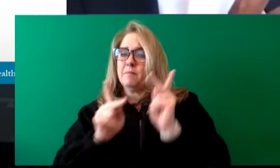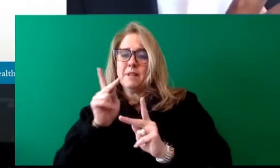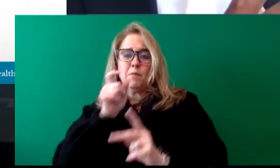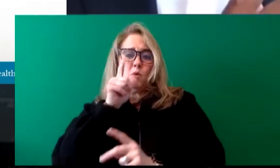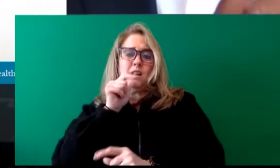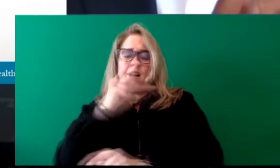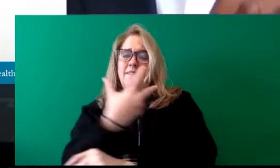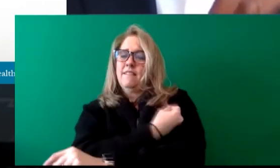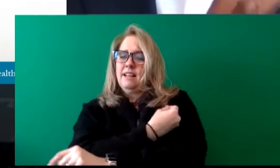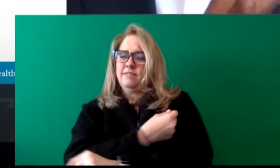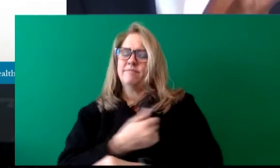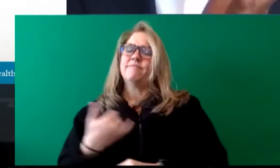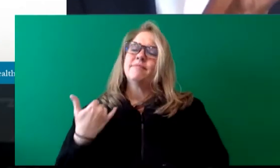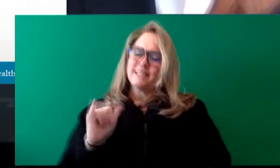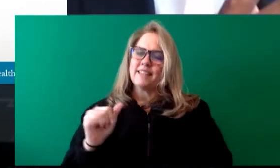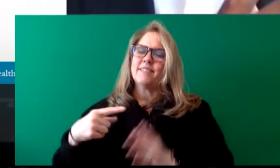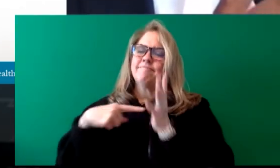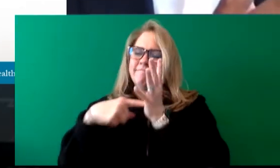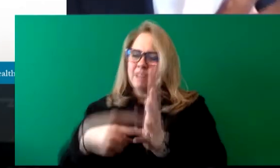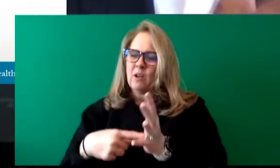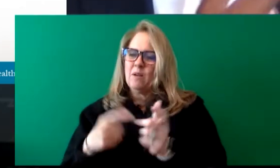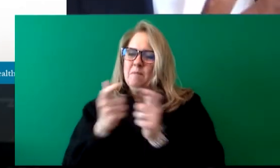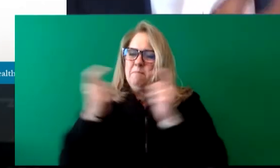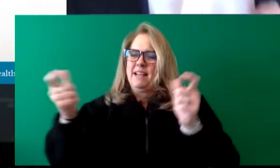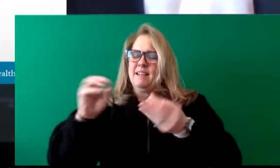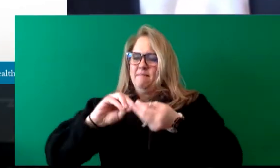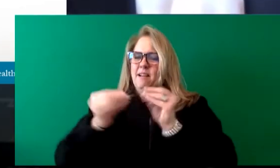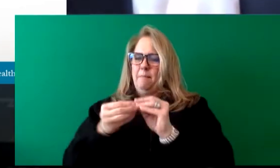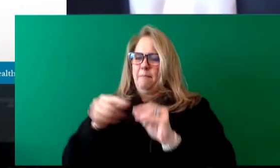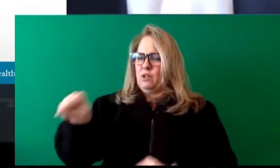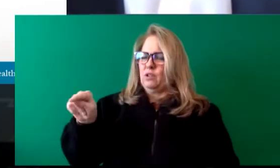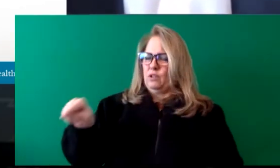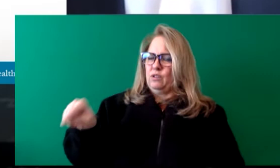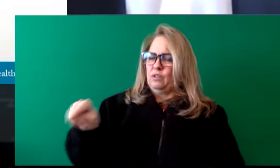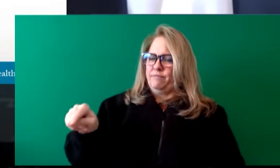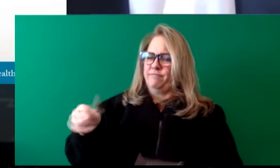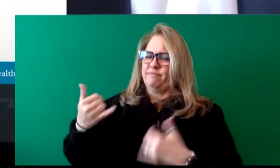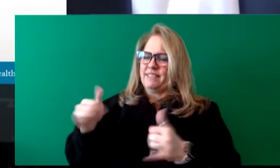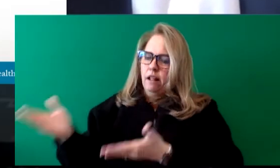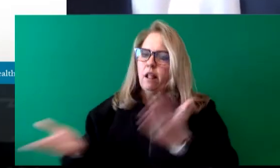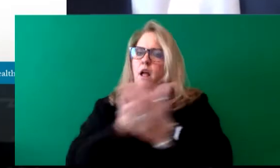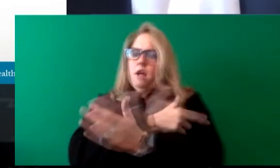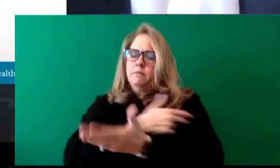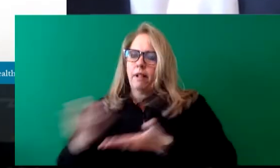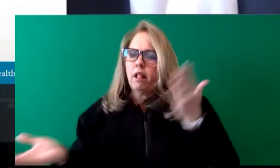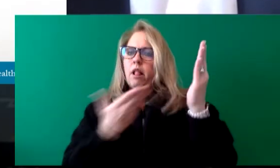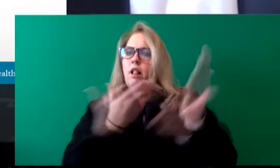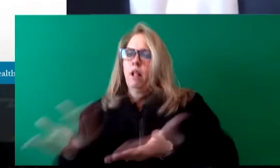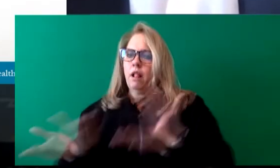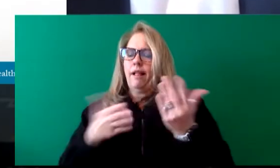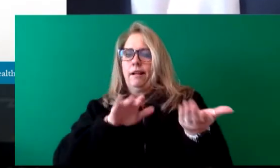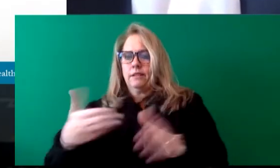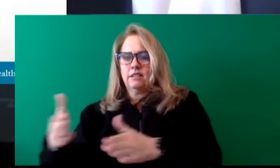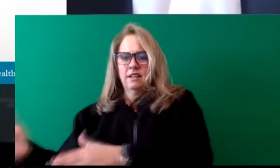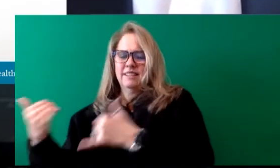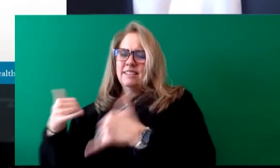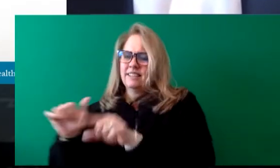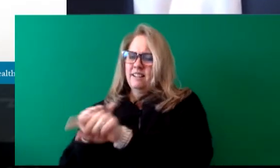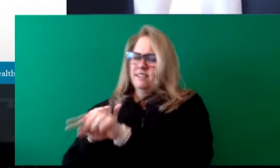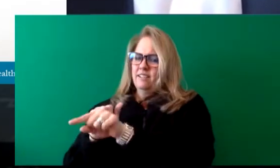larger numbers who are unvaccinated, who are hospitalized and death and have long-term consequences of COVID.